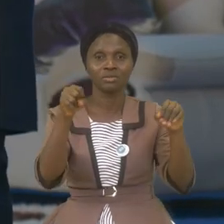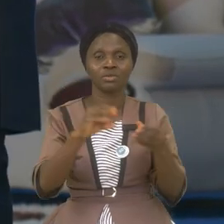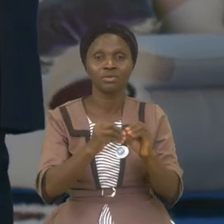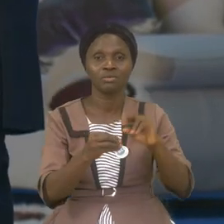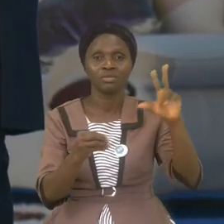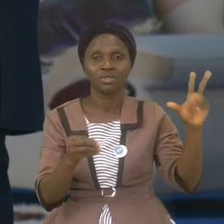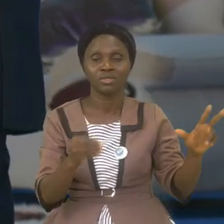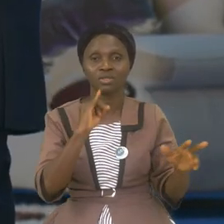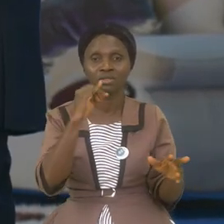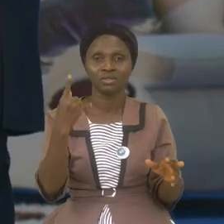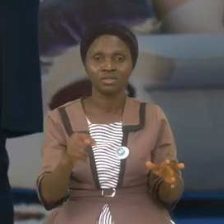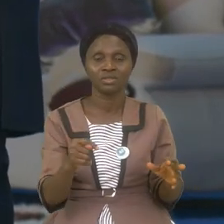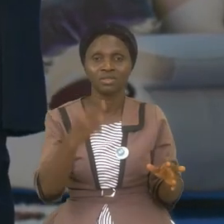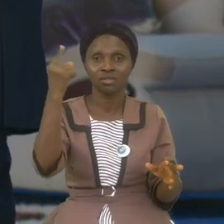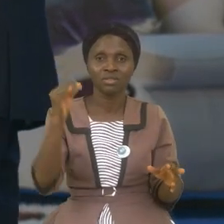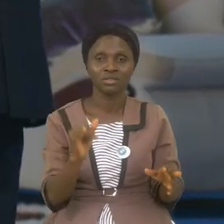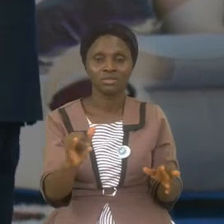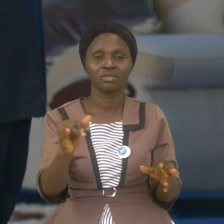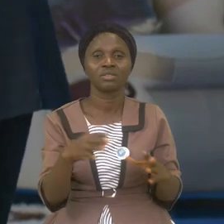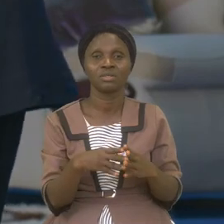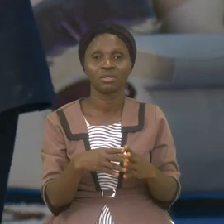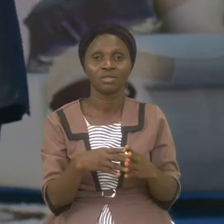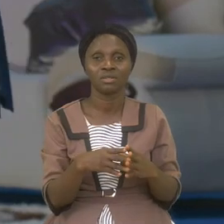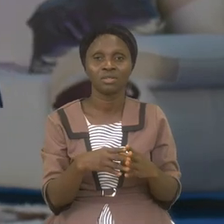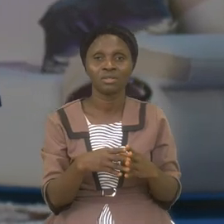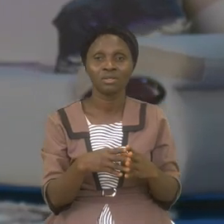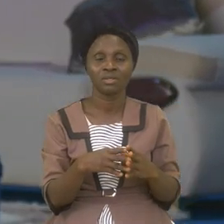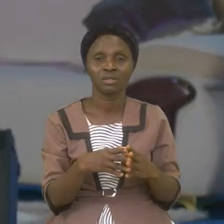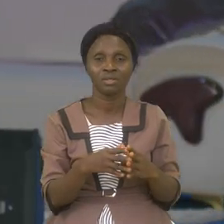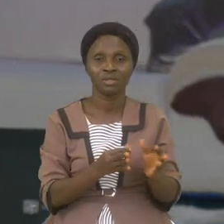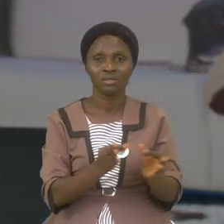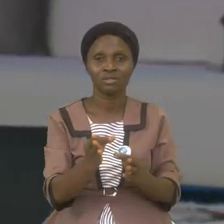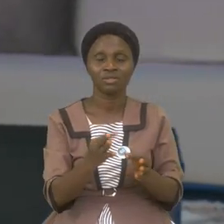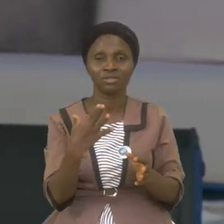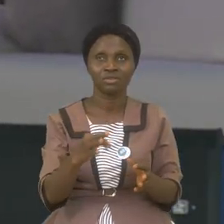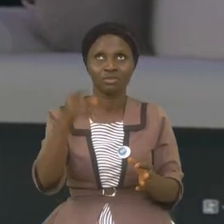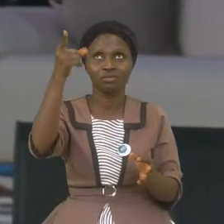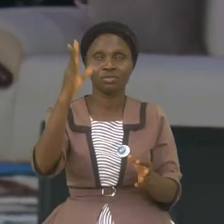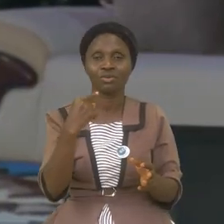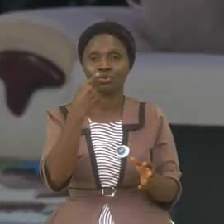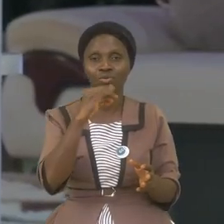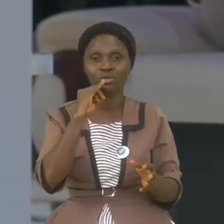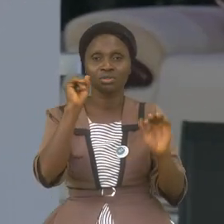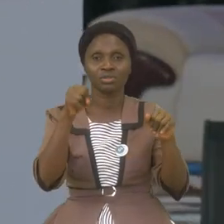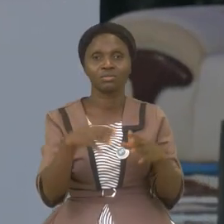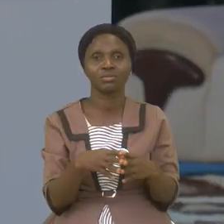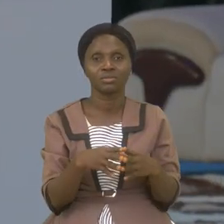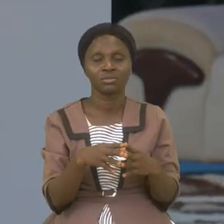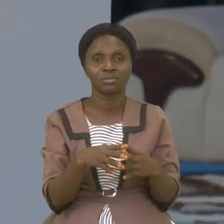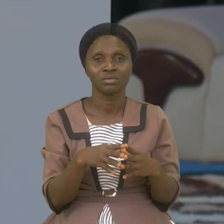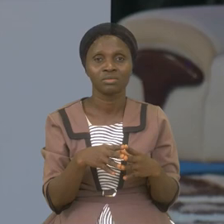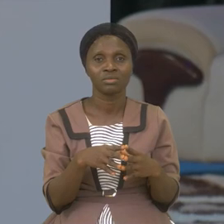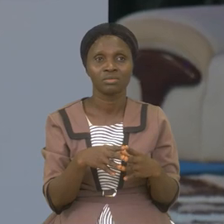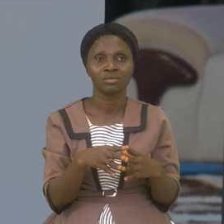eternal description of the God who is able. Look at number one here. Number one here, we're looking at